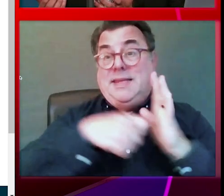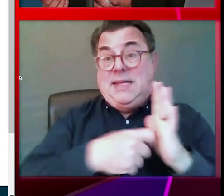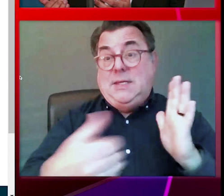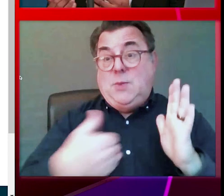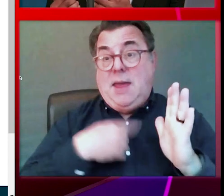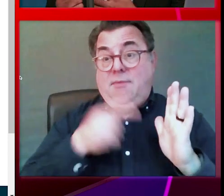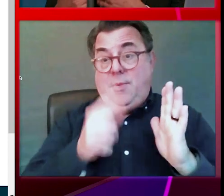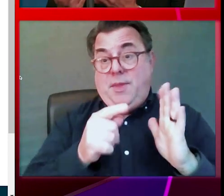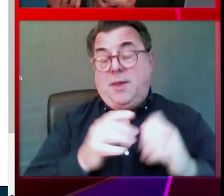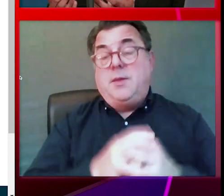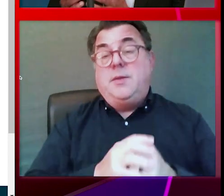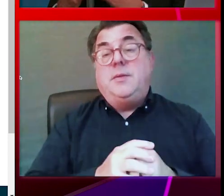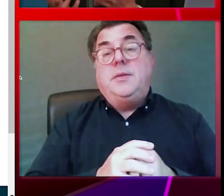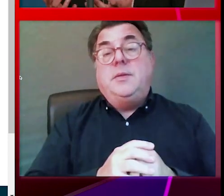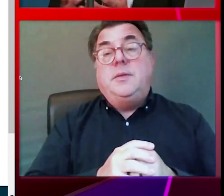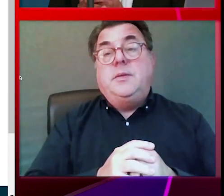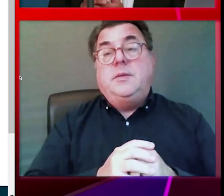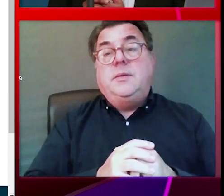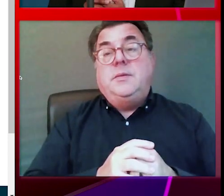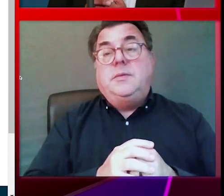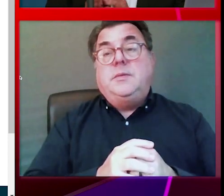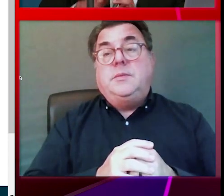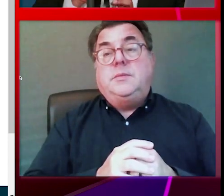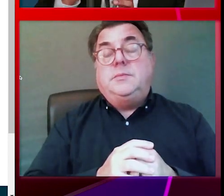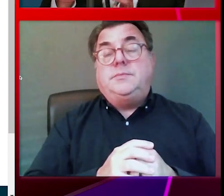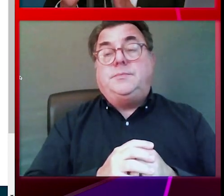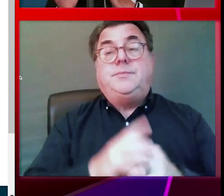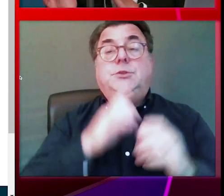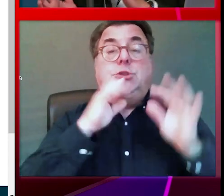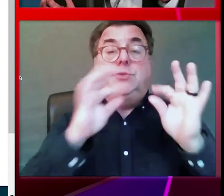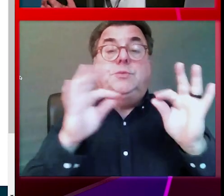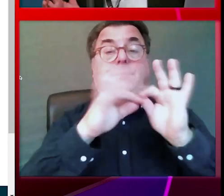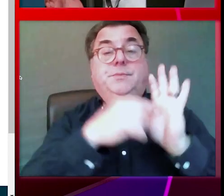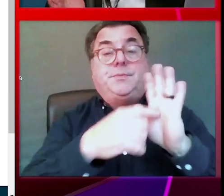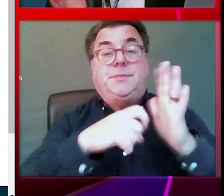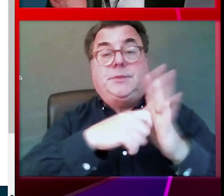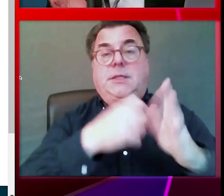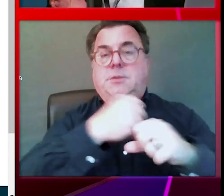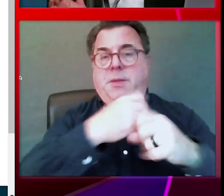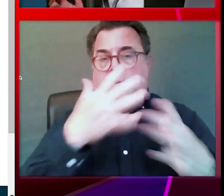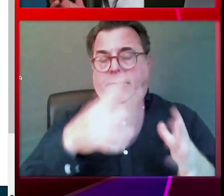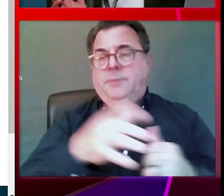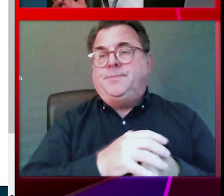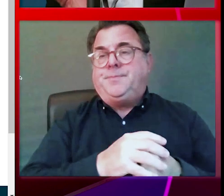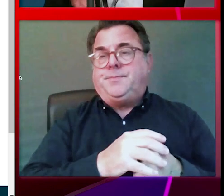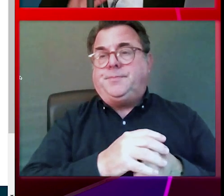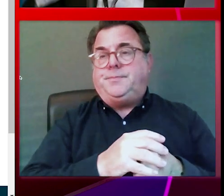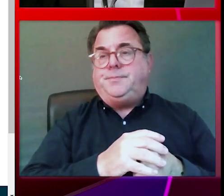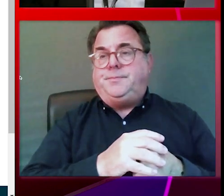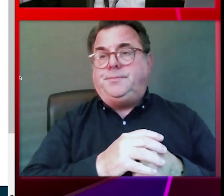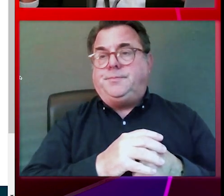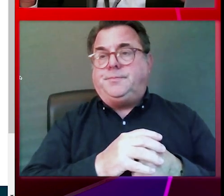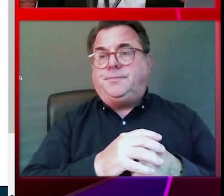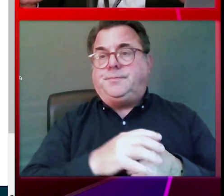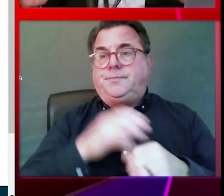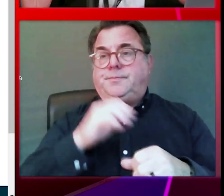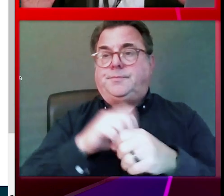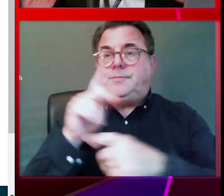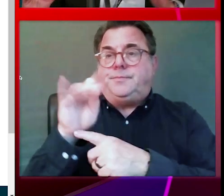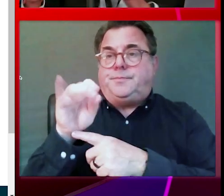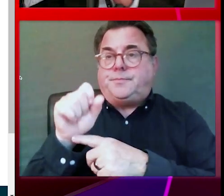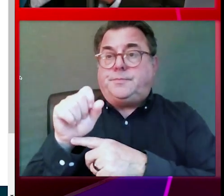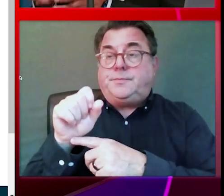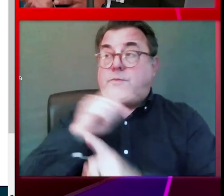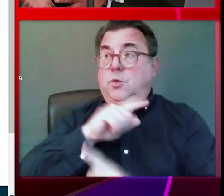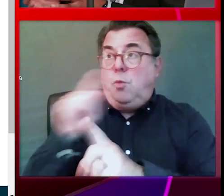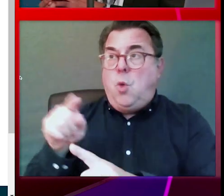the demo process and show the real value of the demo itself. So the keys are already created both in AWS KMS as a pointer and in CipherTrust Cloud Key